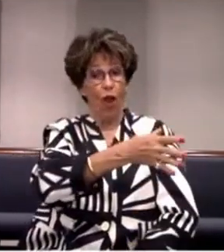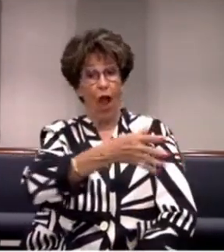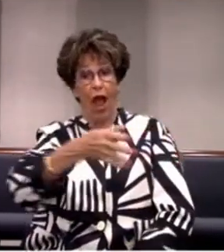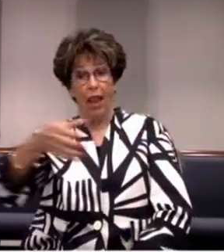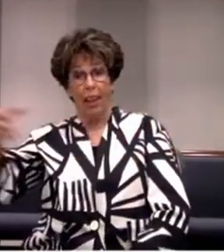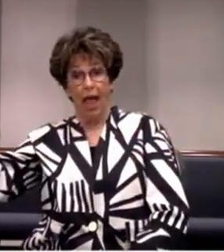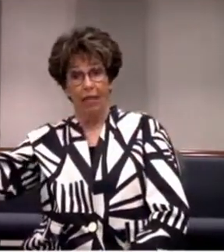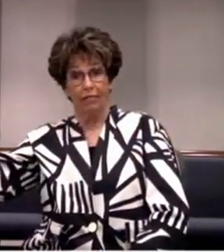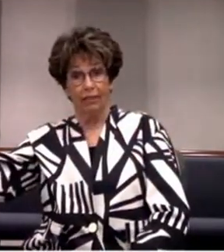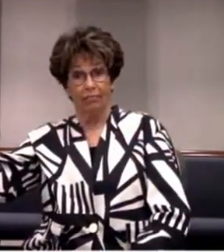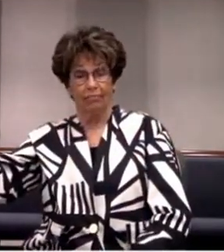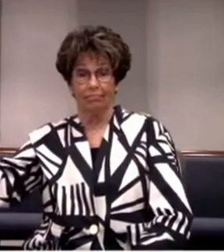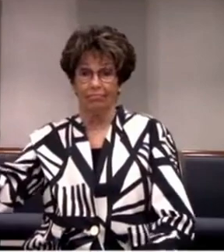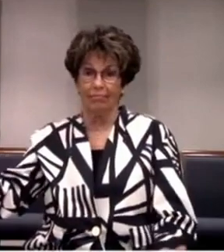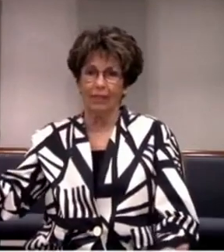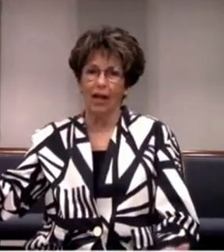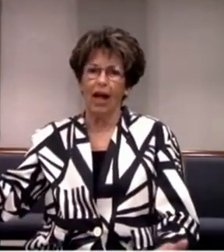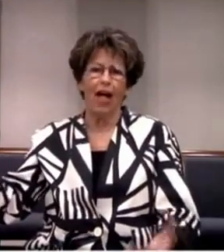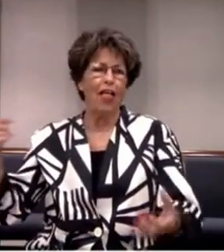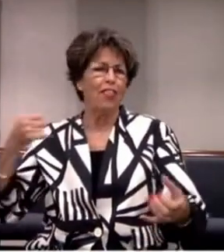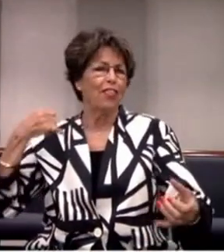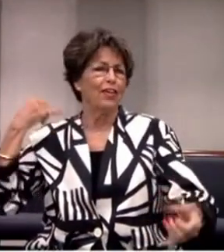Peace, joy,